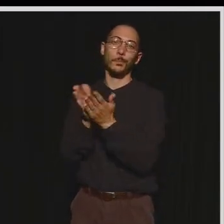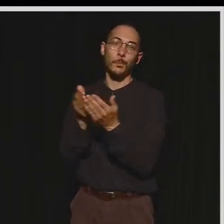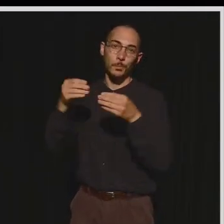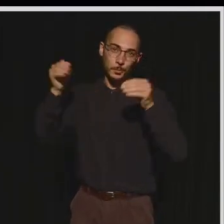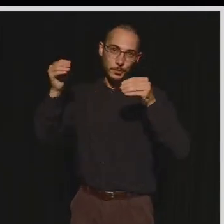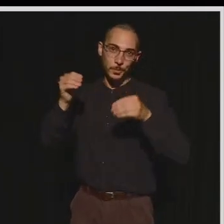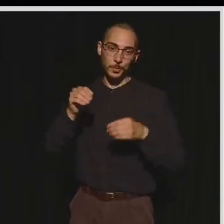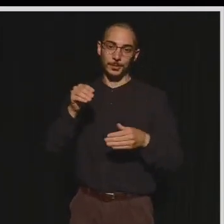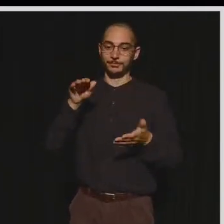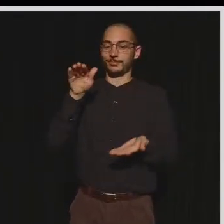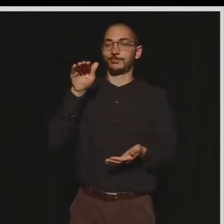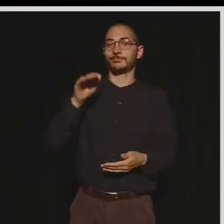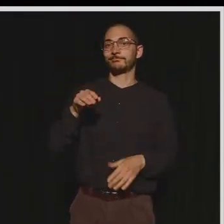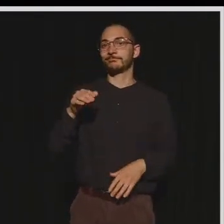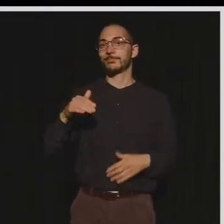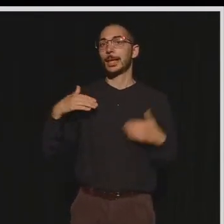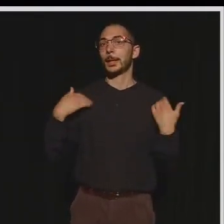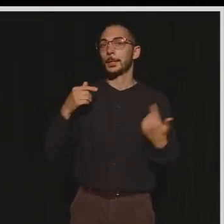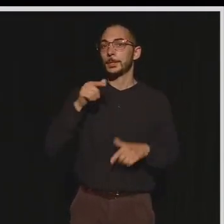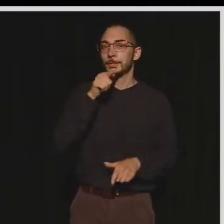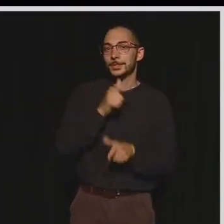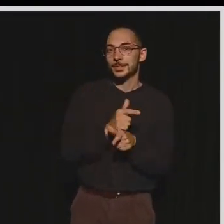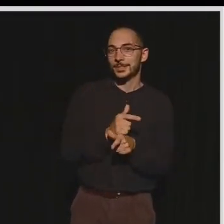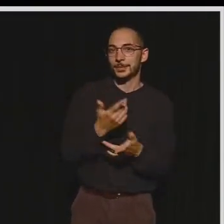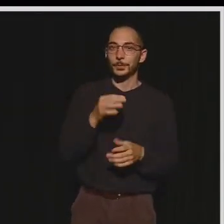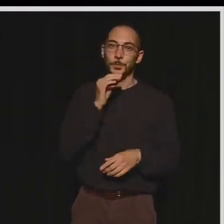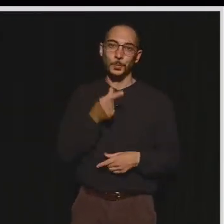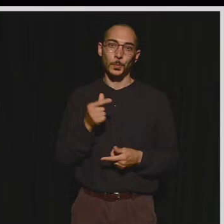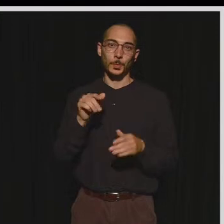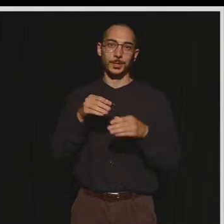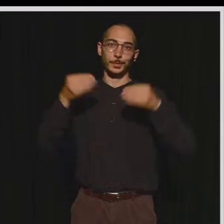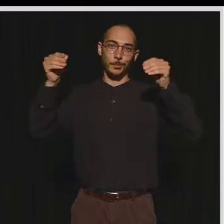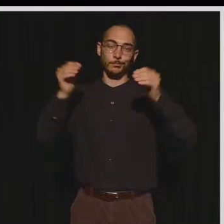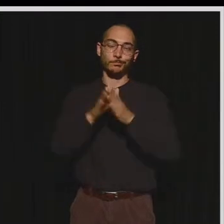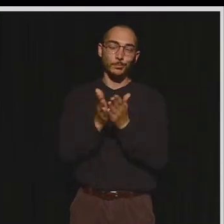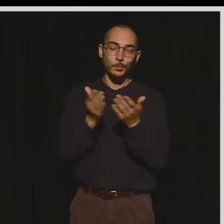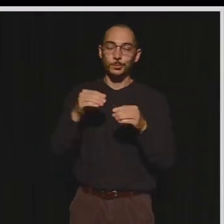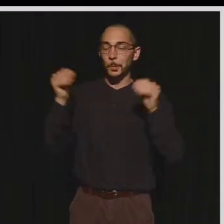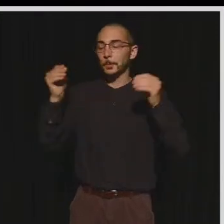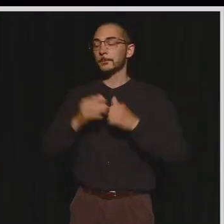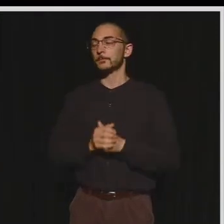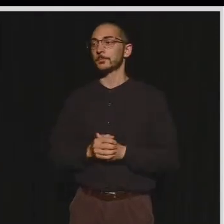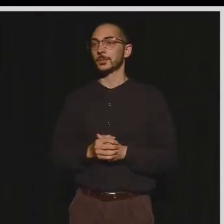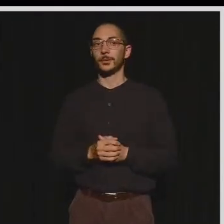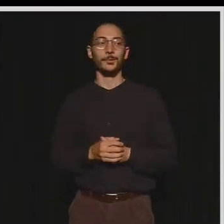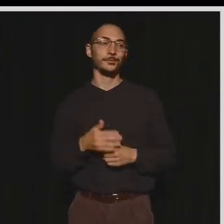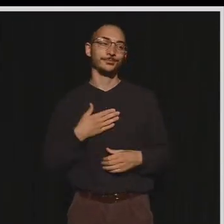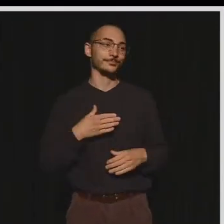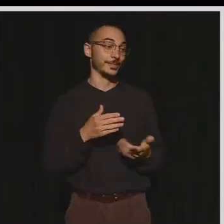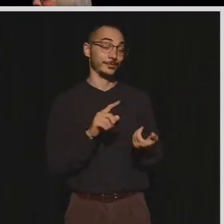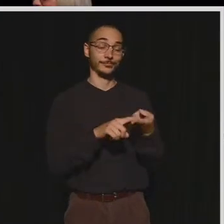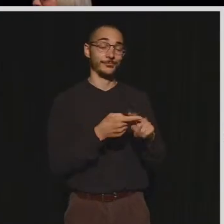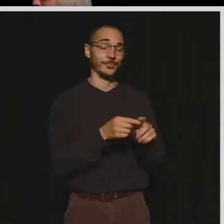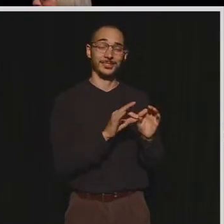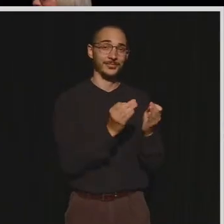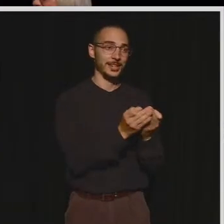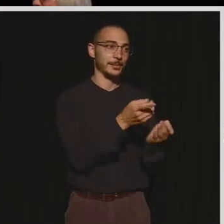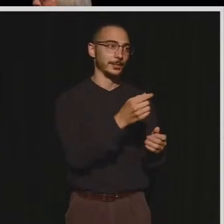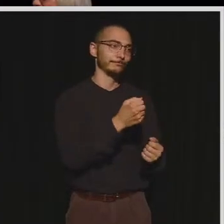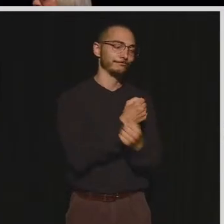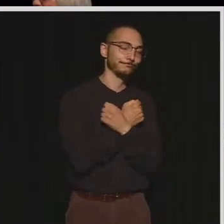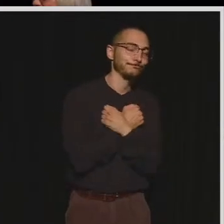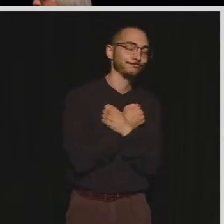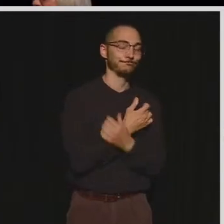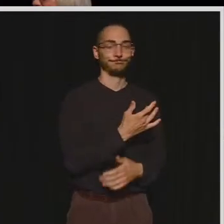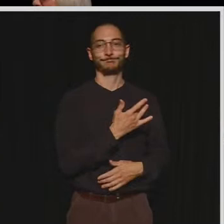and they're my family, so they're lovely. And then on my 19th birthday, that February, they